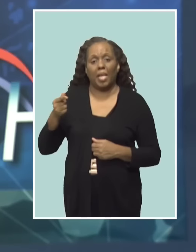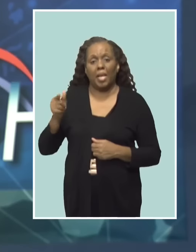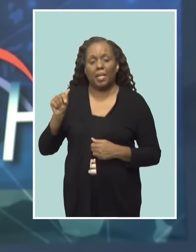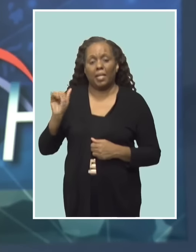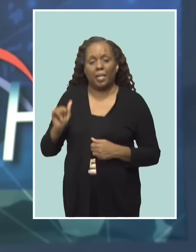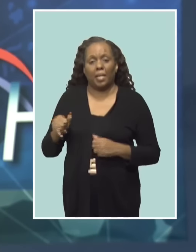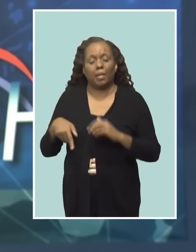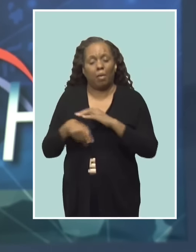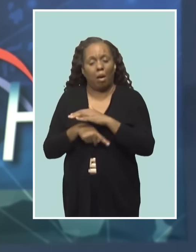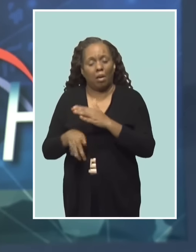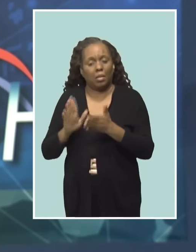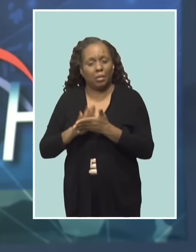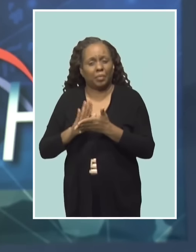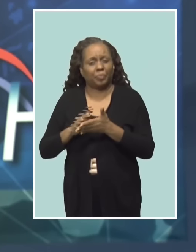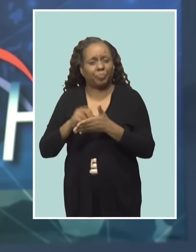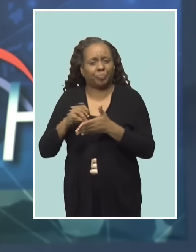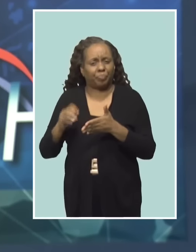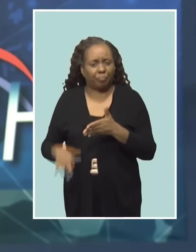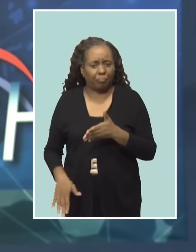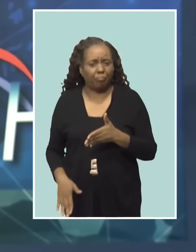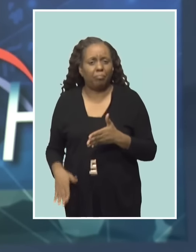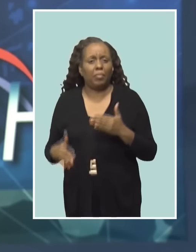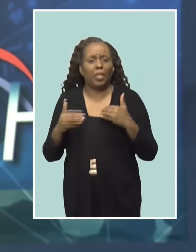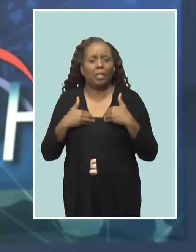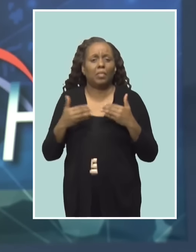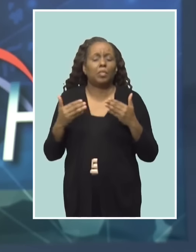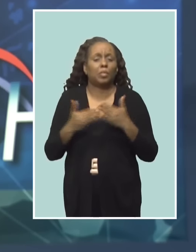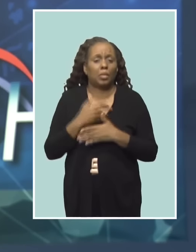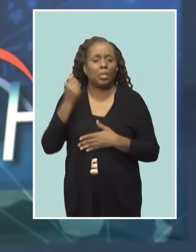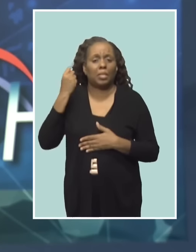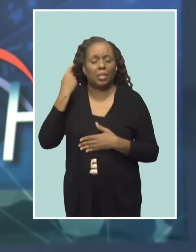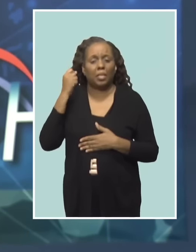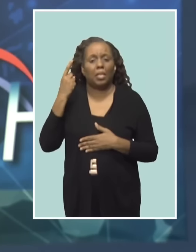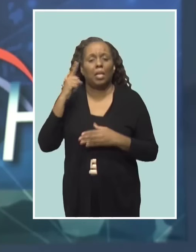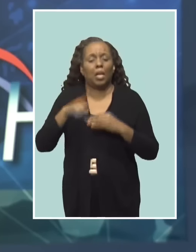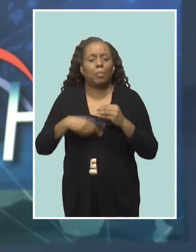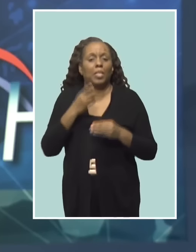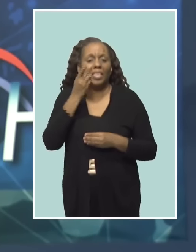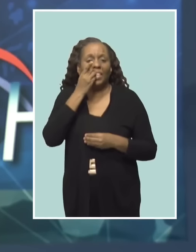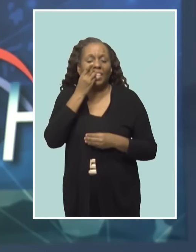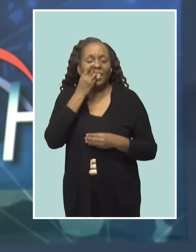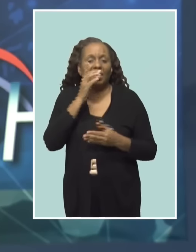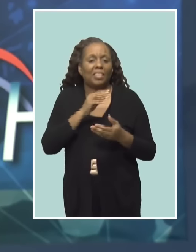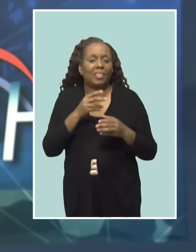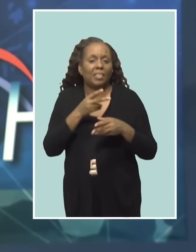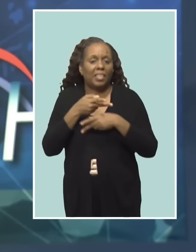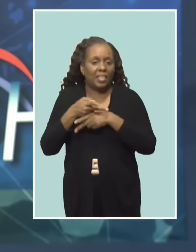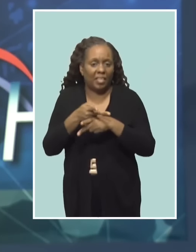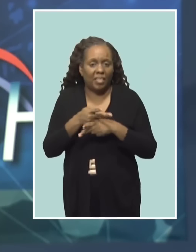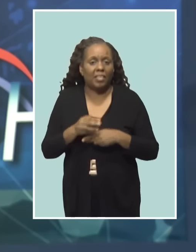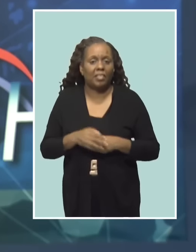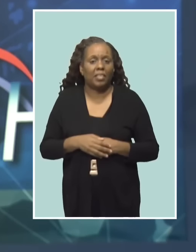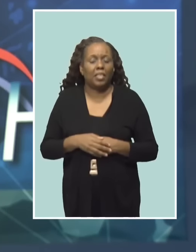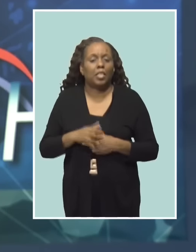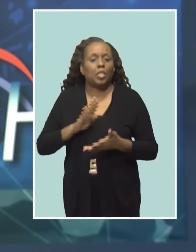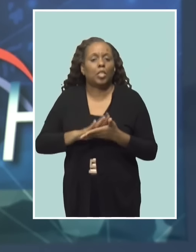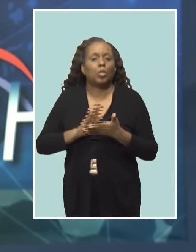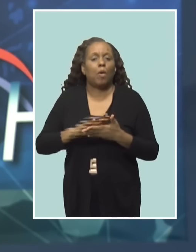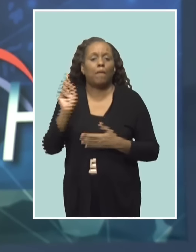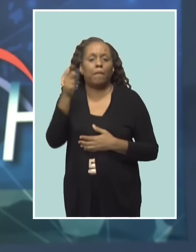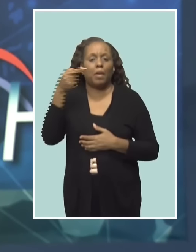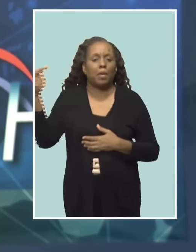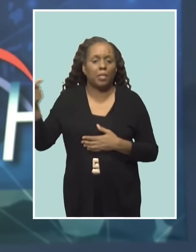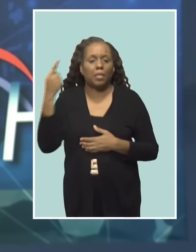The comment came from Shondette White of Massey Distribution as the school received the first place prize in the